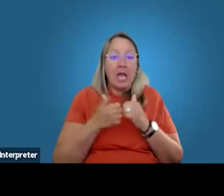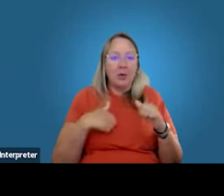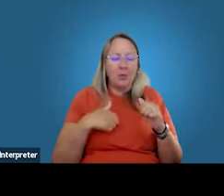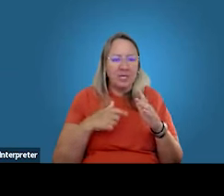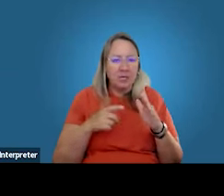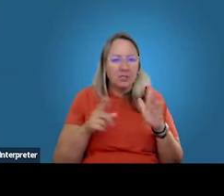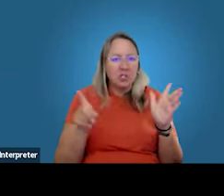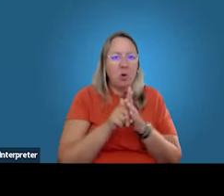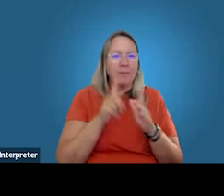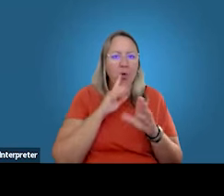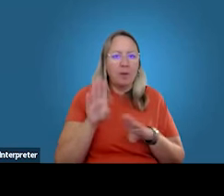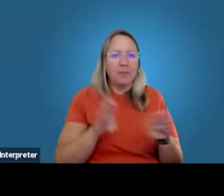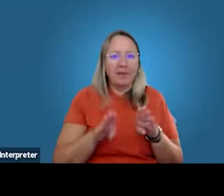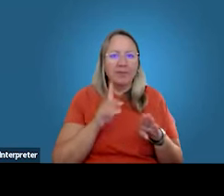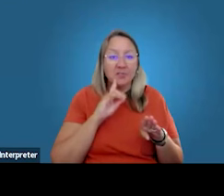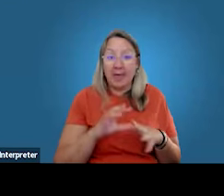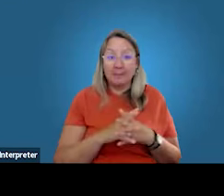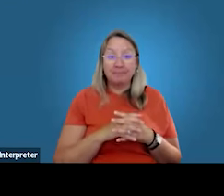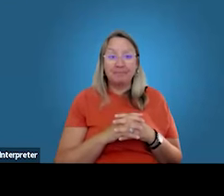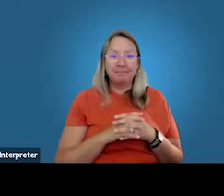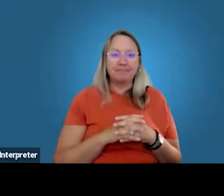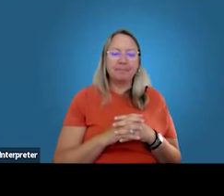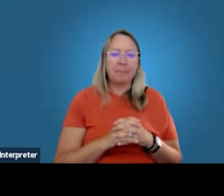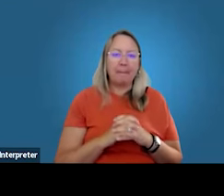of our behaviors that show that role?